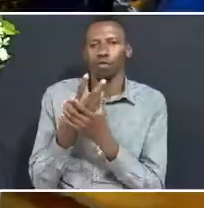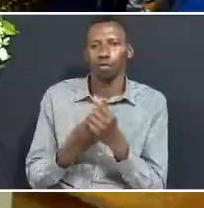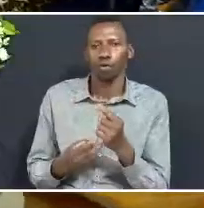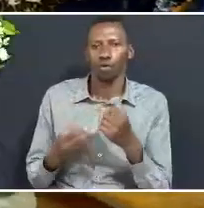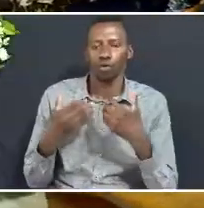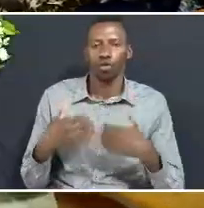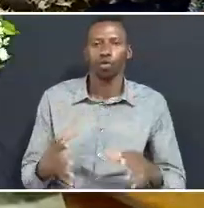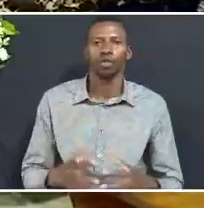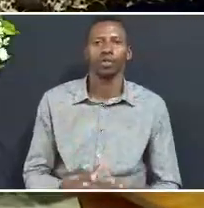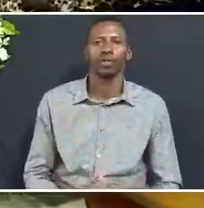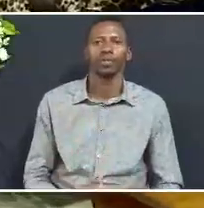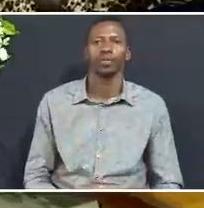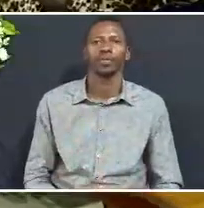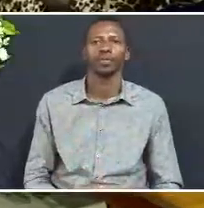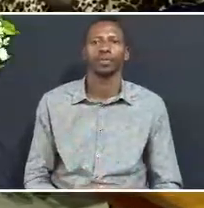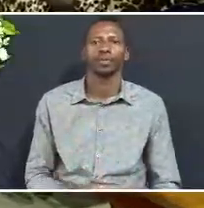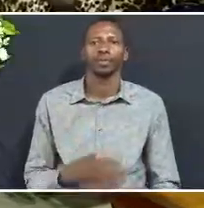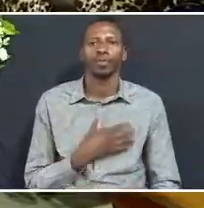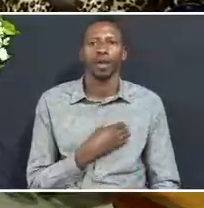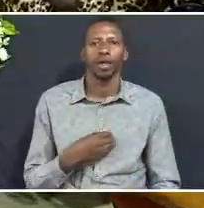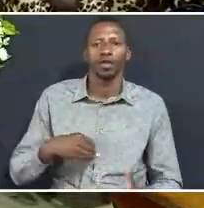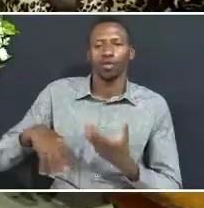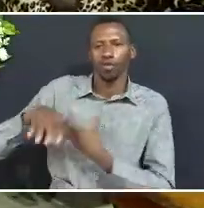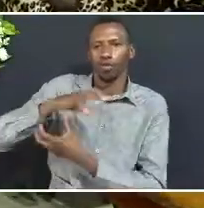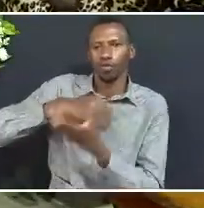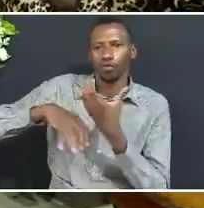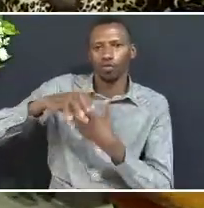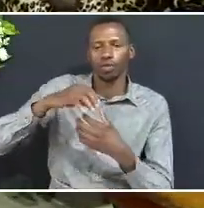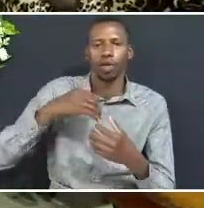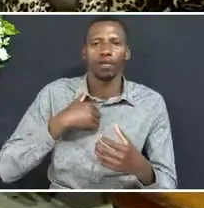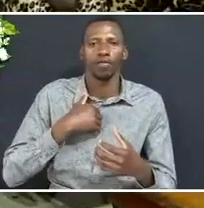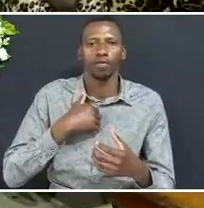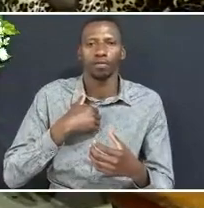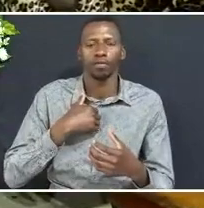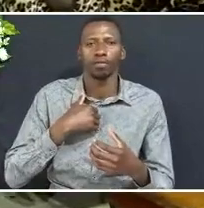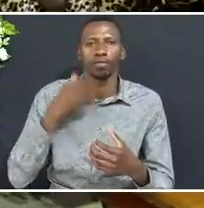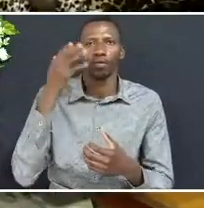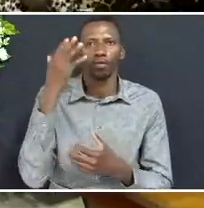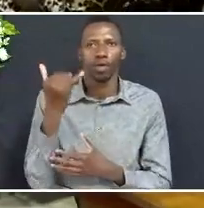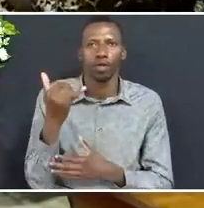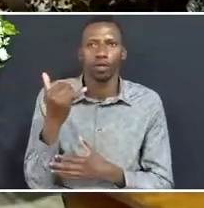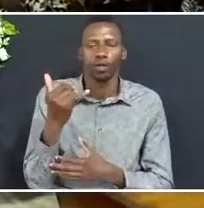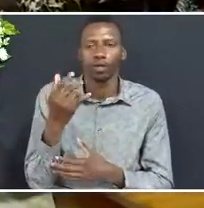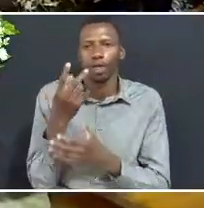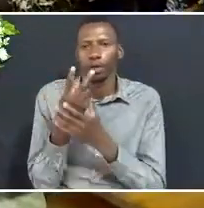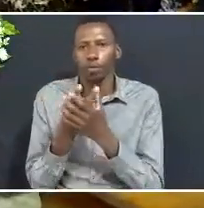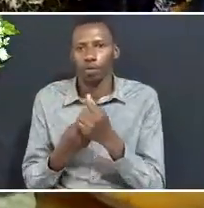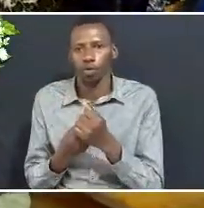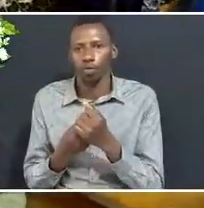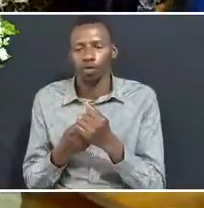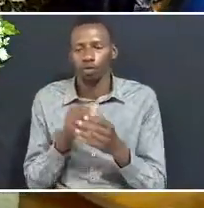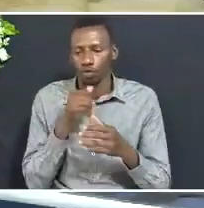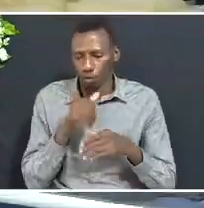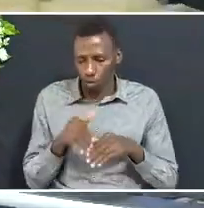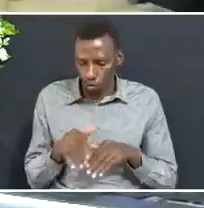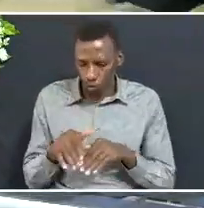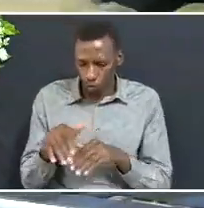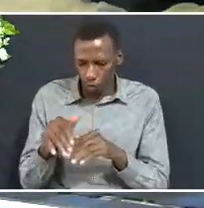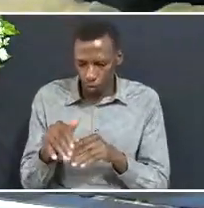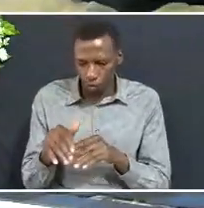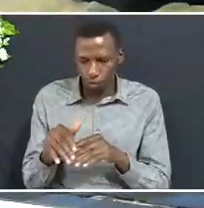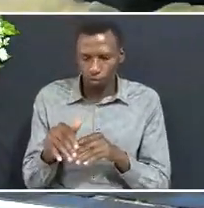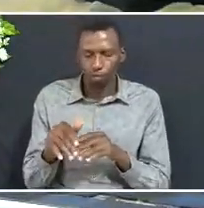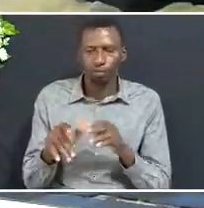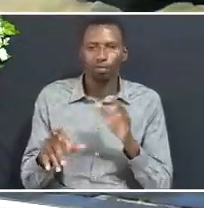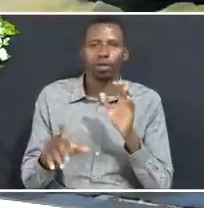lost and they were confused, because both of them did not follow the